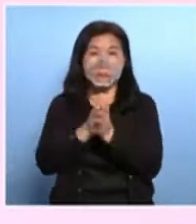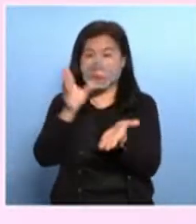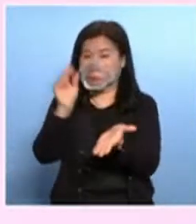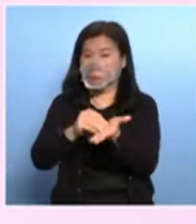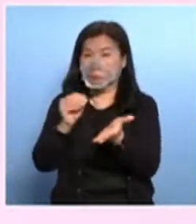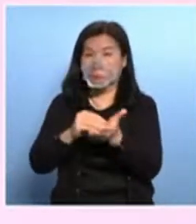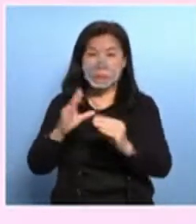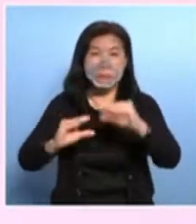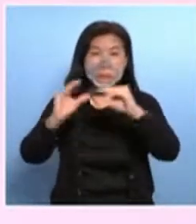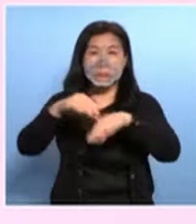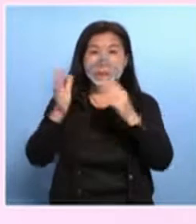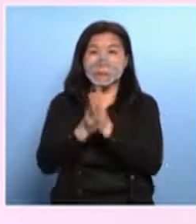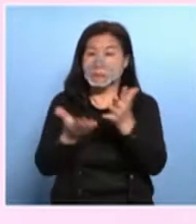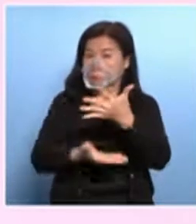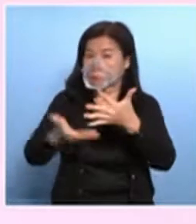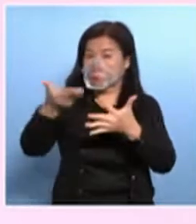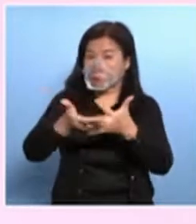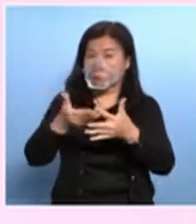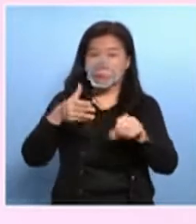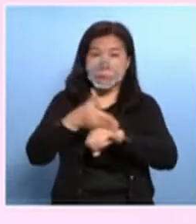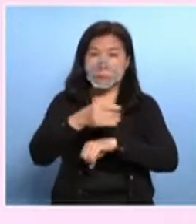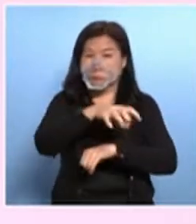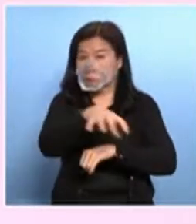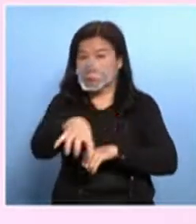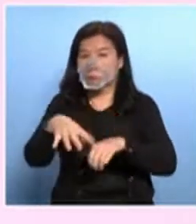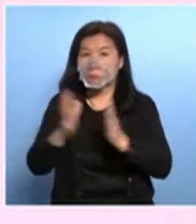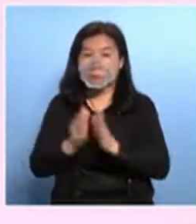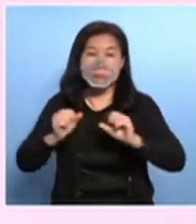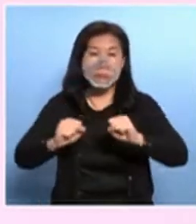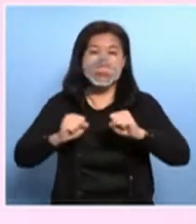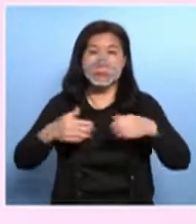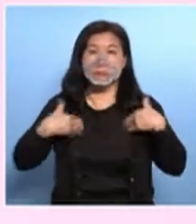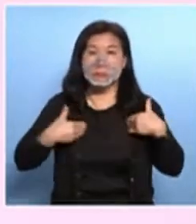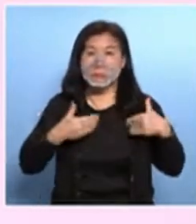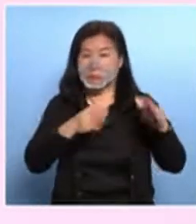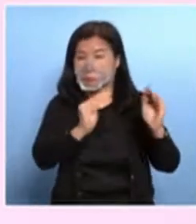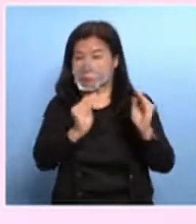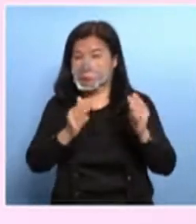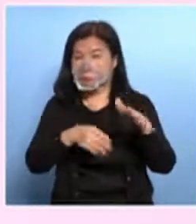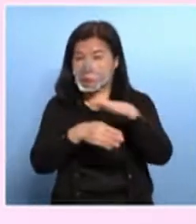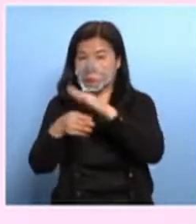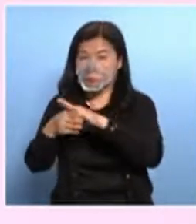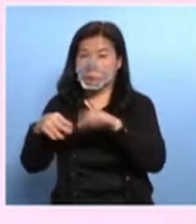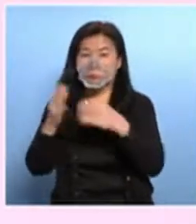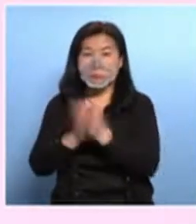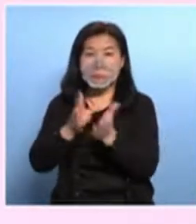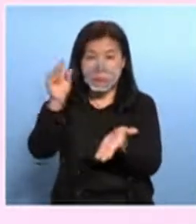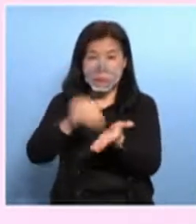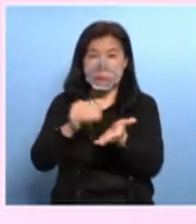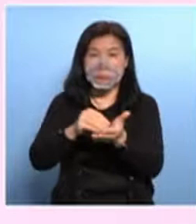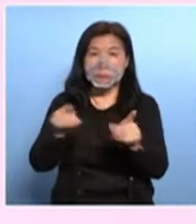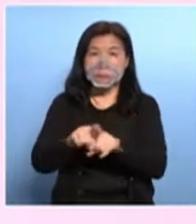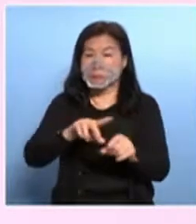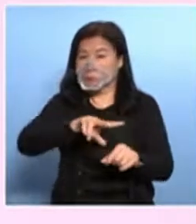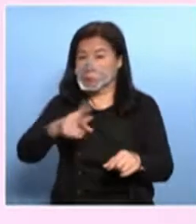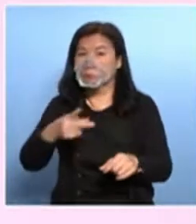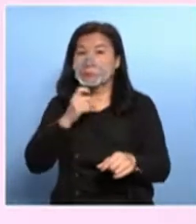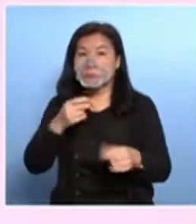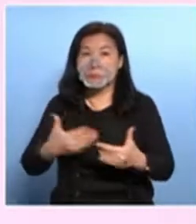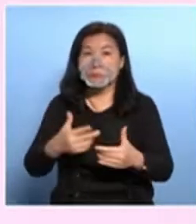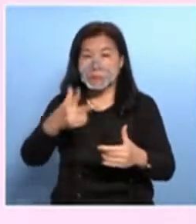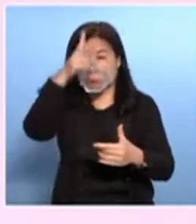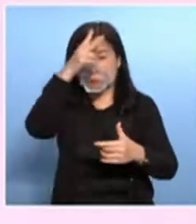the $20 billion 5-year plan for sports and recreational facilities and taking forward the construction and upgrading of community sports and